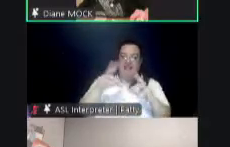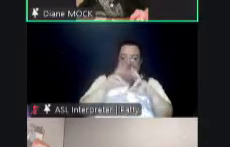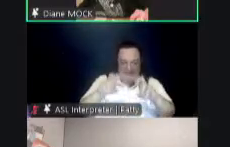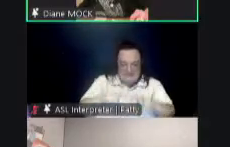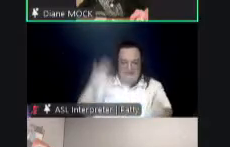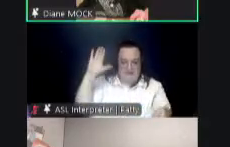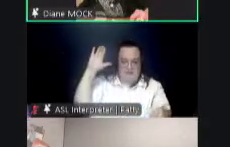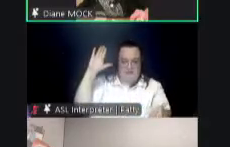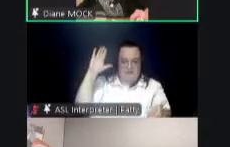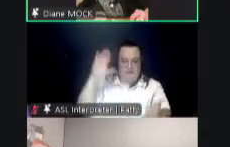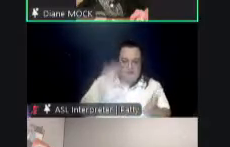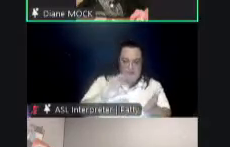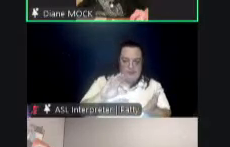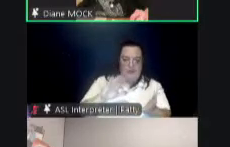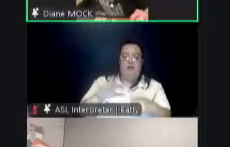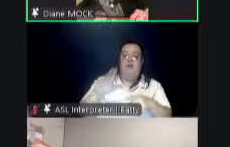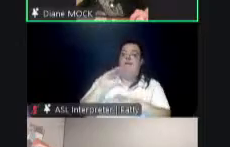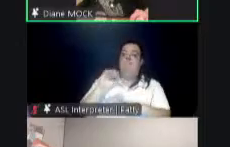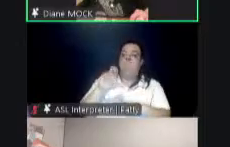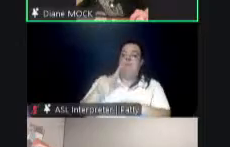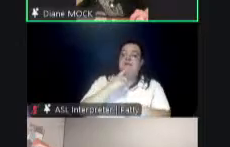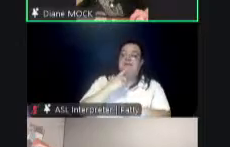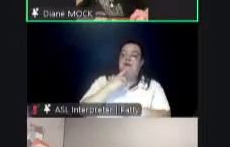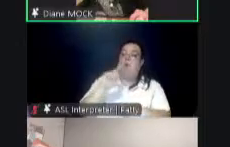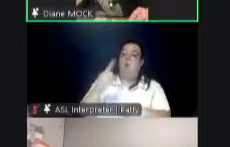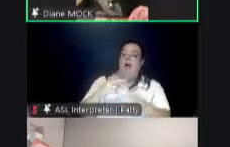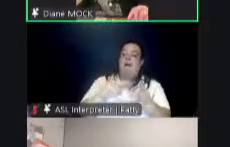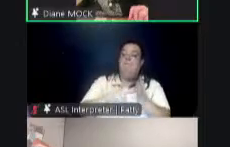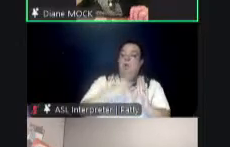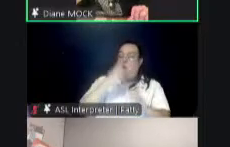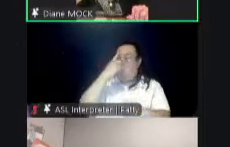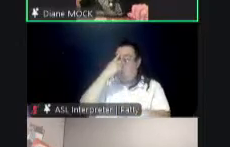It only means 1 penny is only